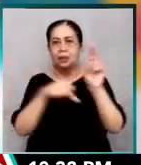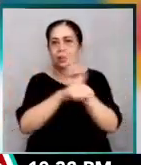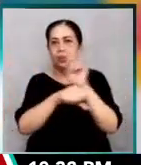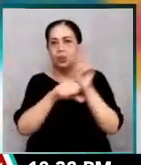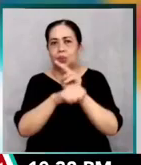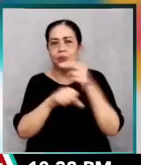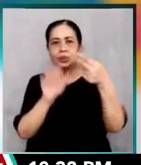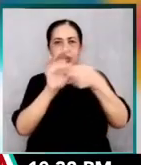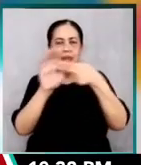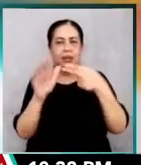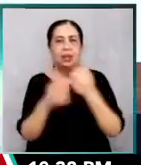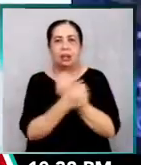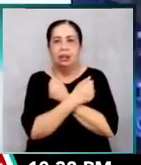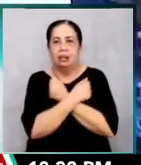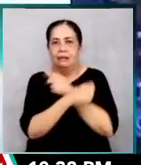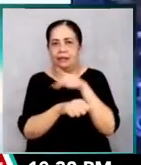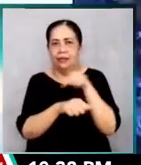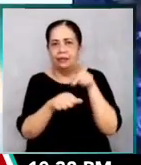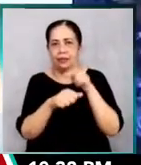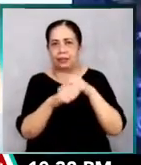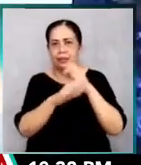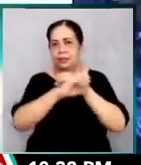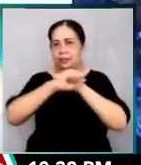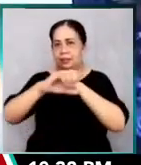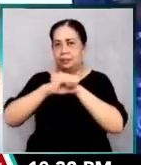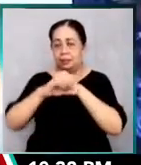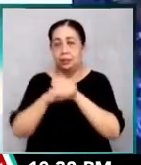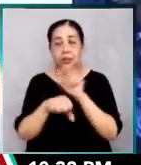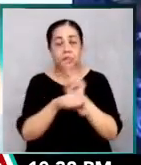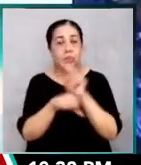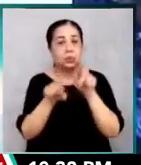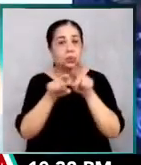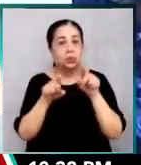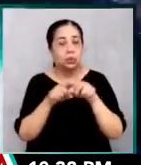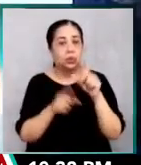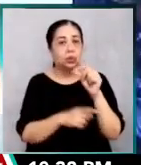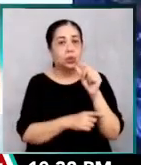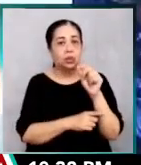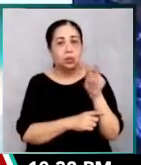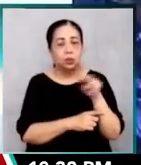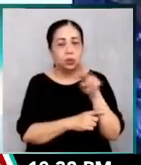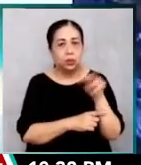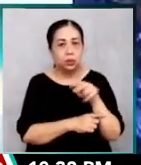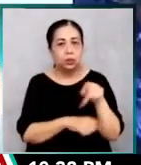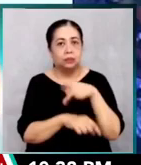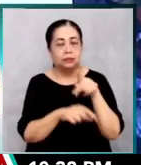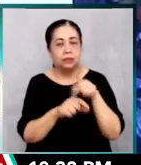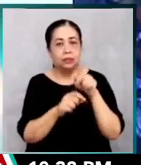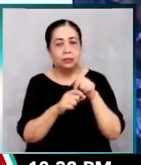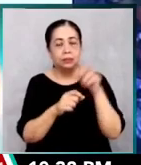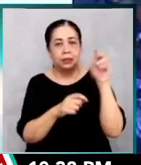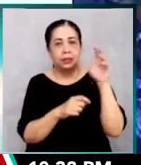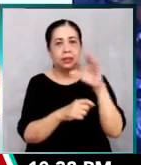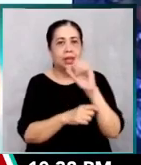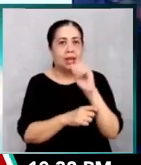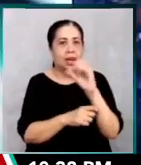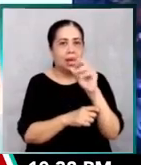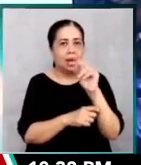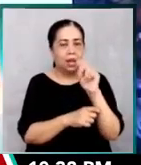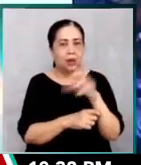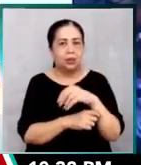Love the Philippines campaign. Ginamit din ang logo sa 2022 Philippine Satellite Accounts and Tourism